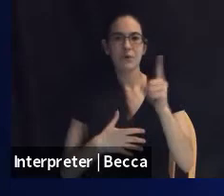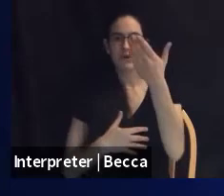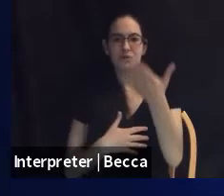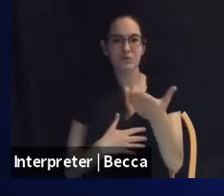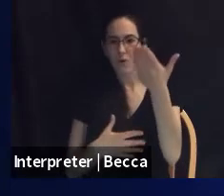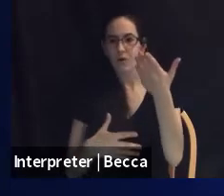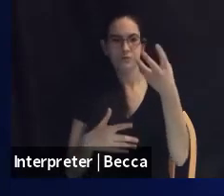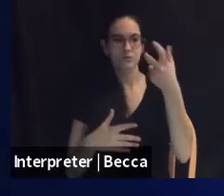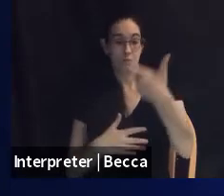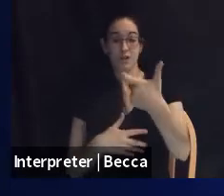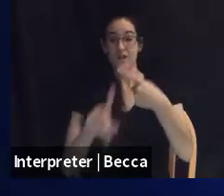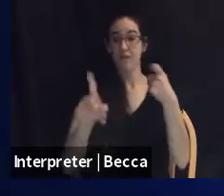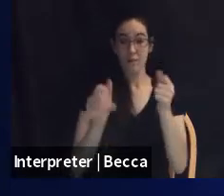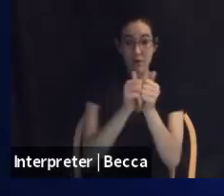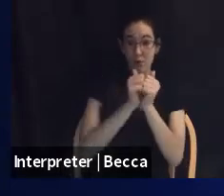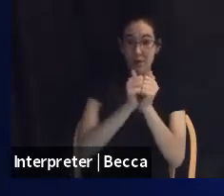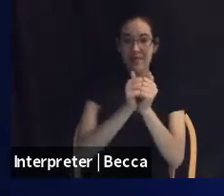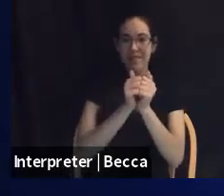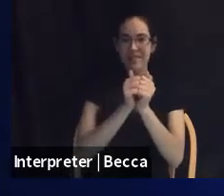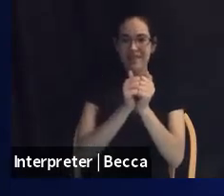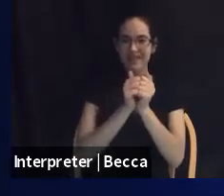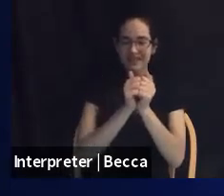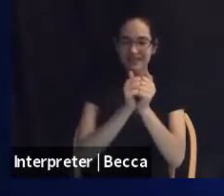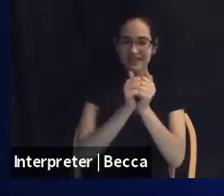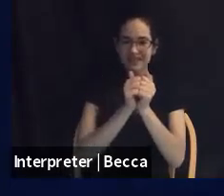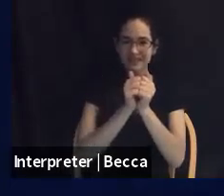with, don't sell yourself short.